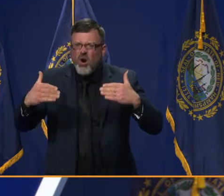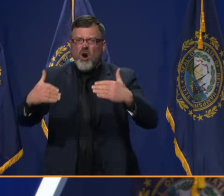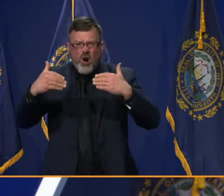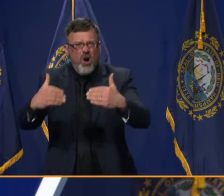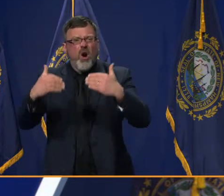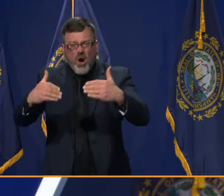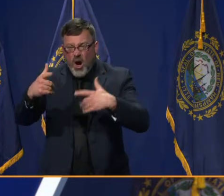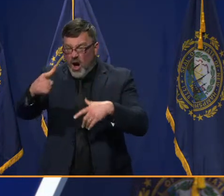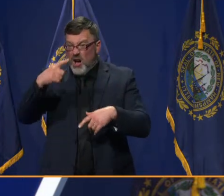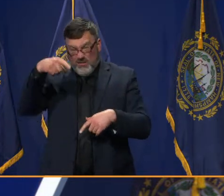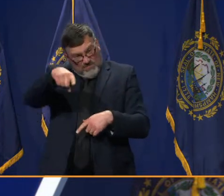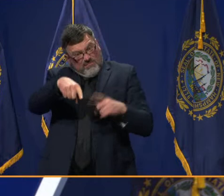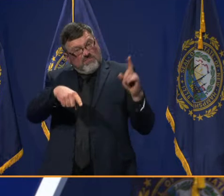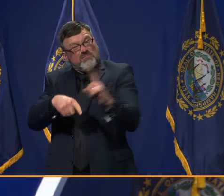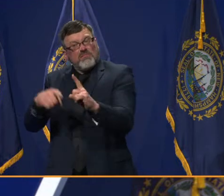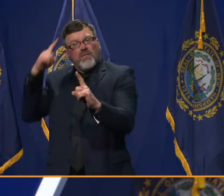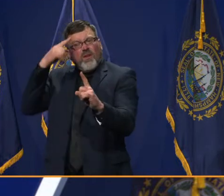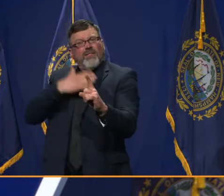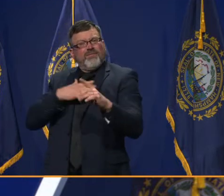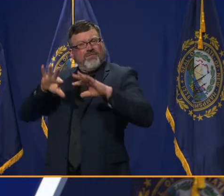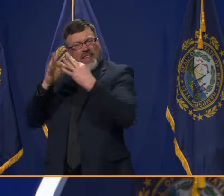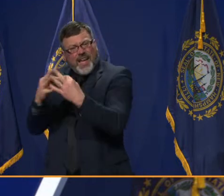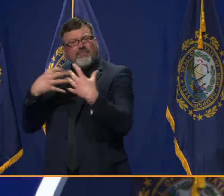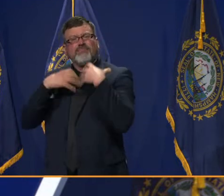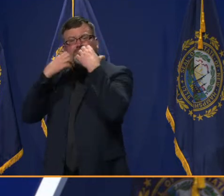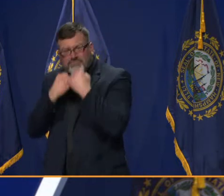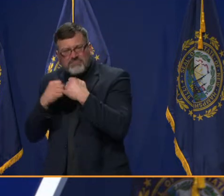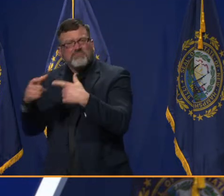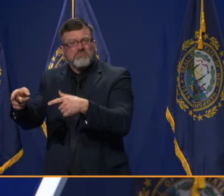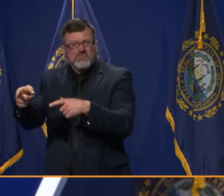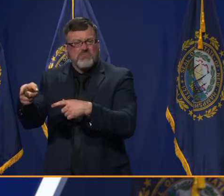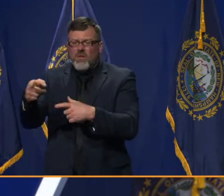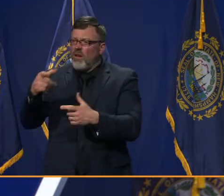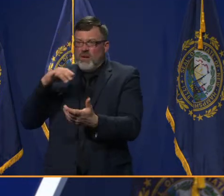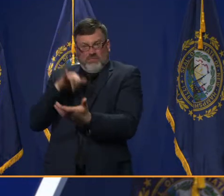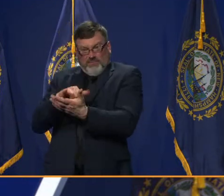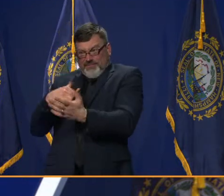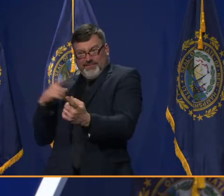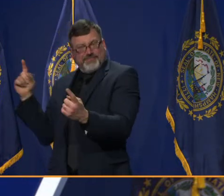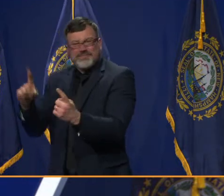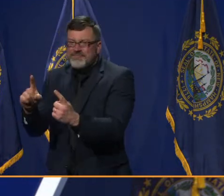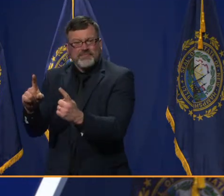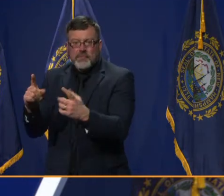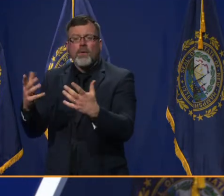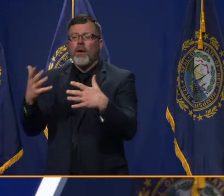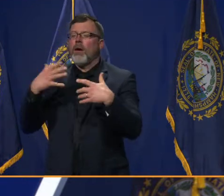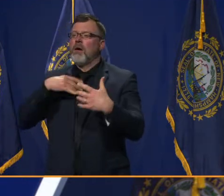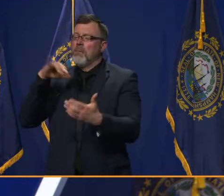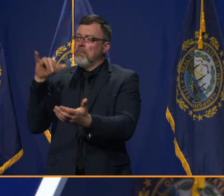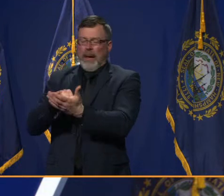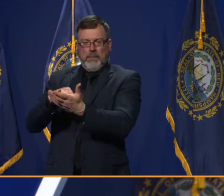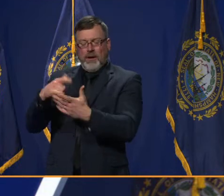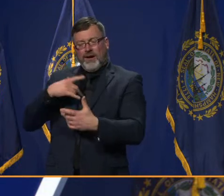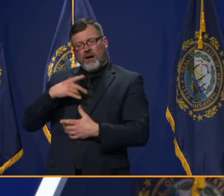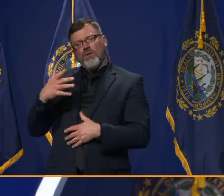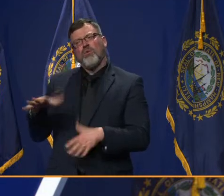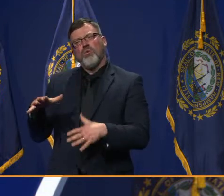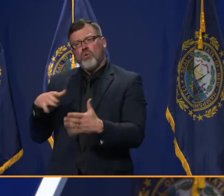ones when many of us couldn't be. And for that, we will never be able to fully repay you for your service to our families.